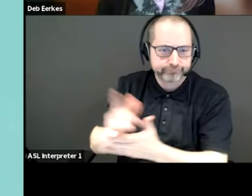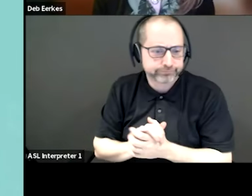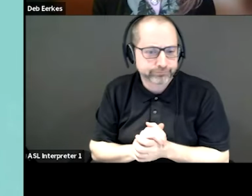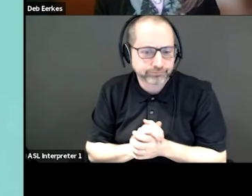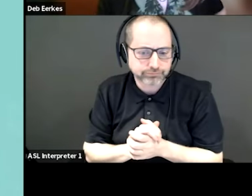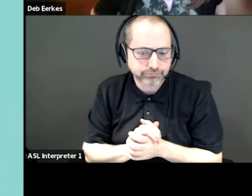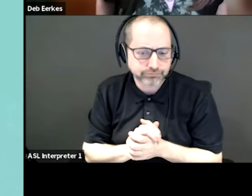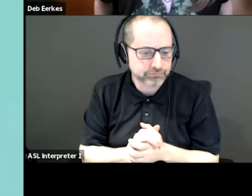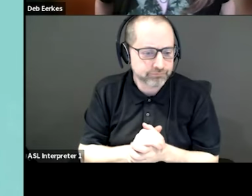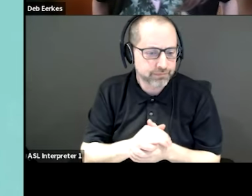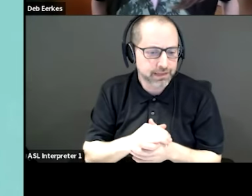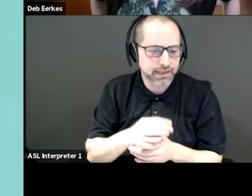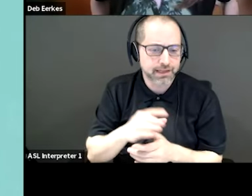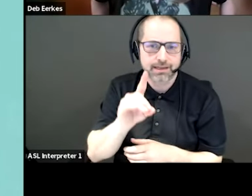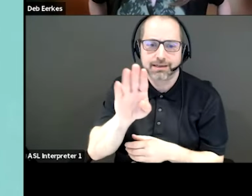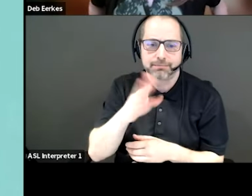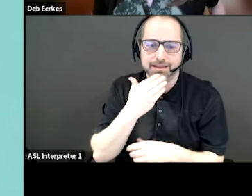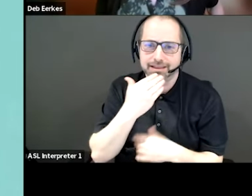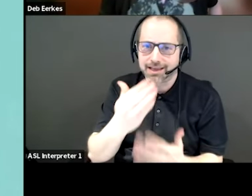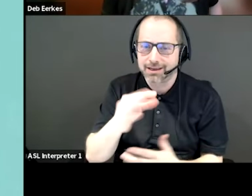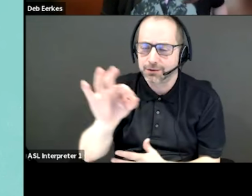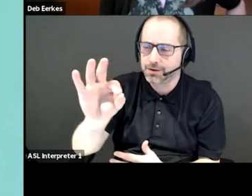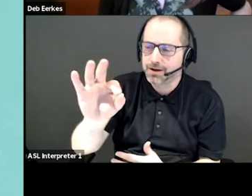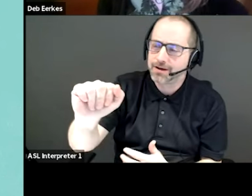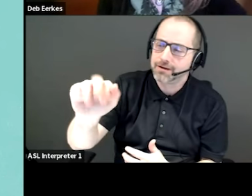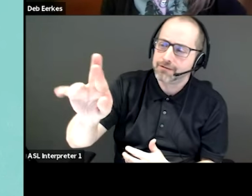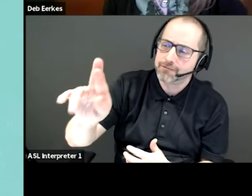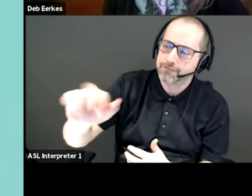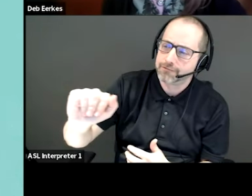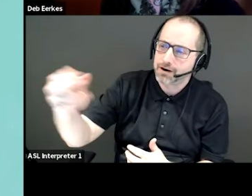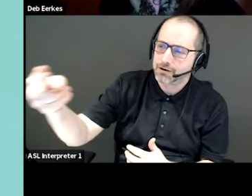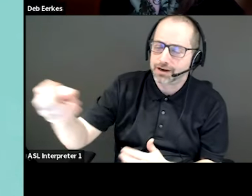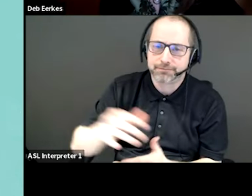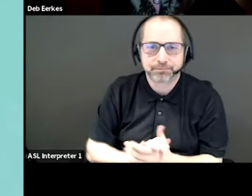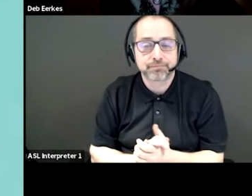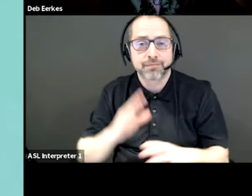Thank you, Farah. Hello, everybody. Good to see you all here.